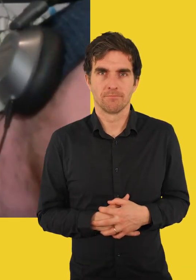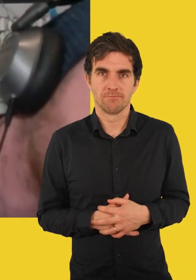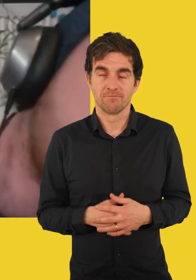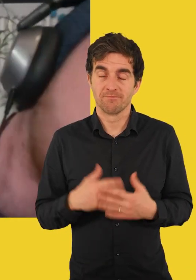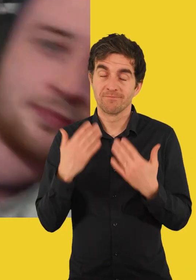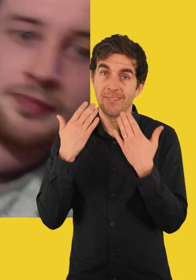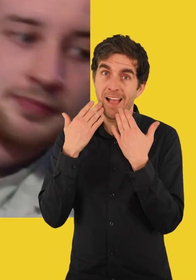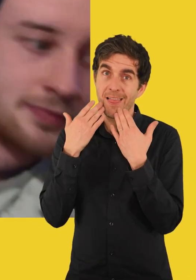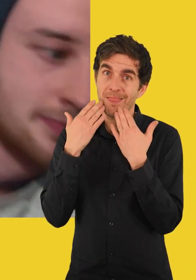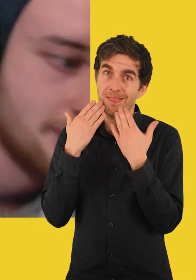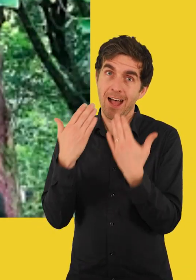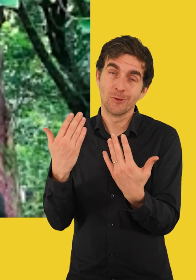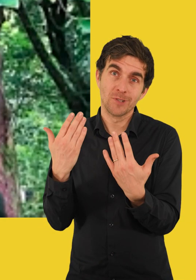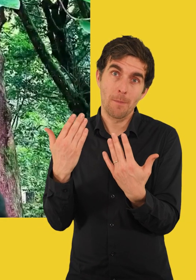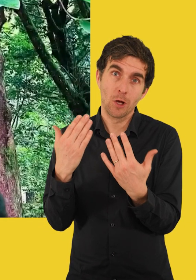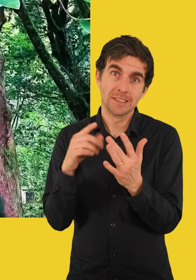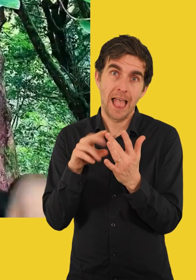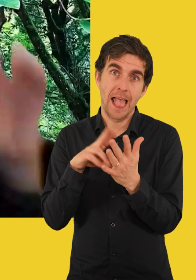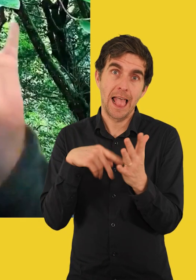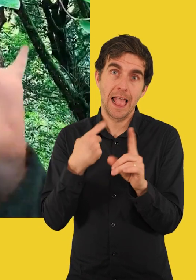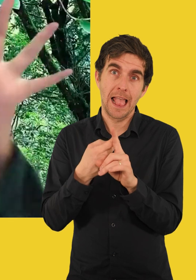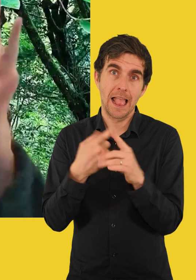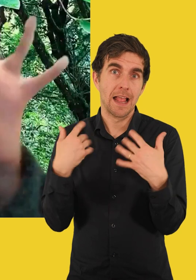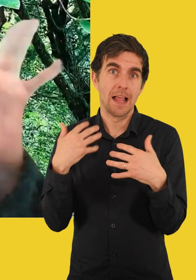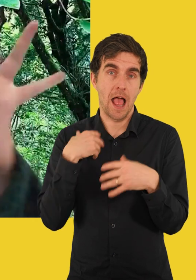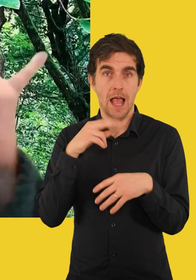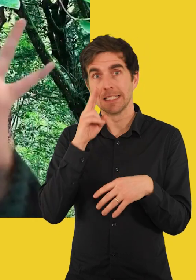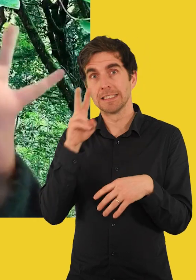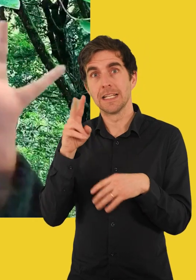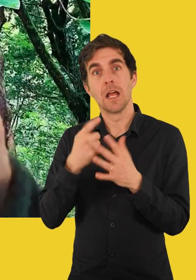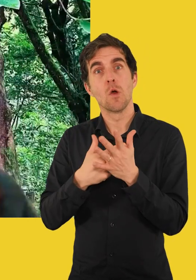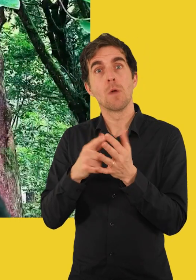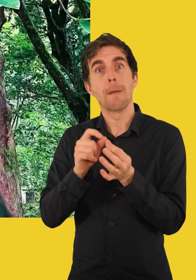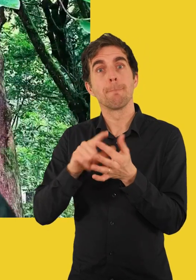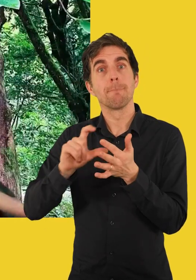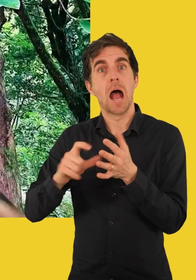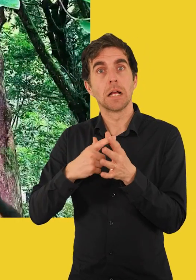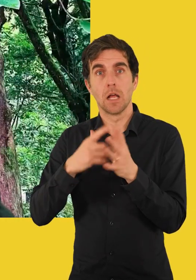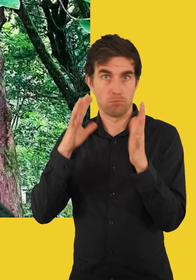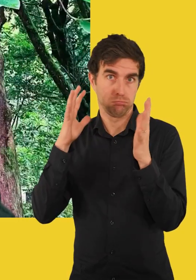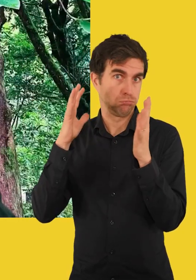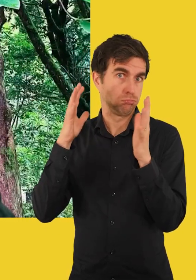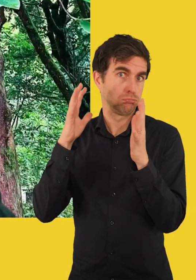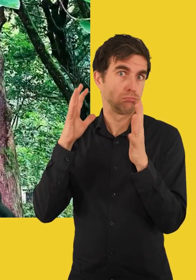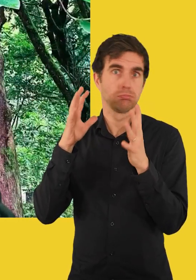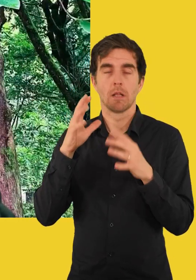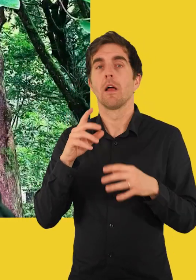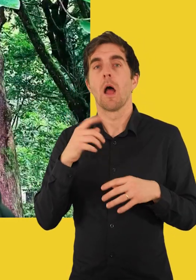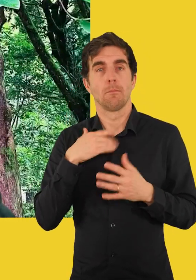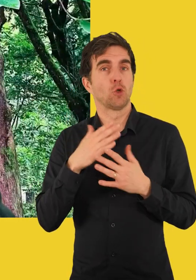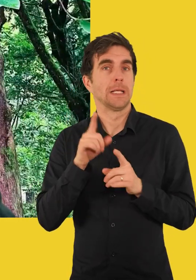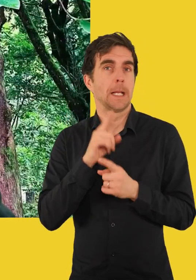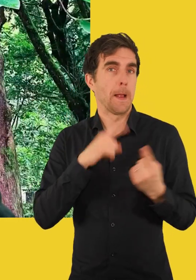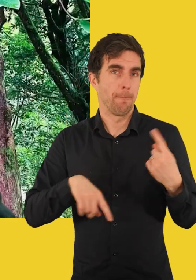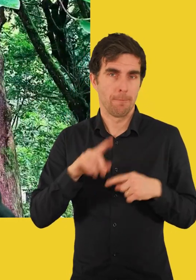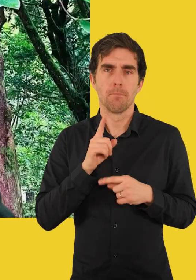Thank you so much. Ink, so much in there. Yeah, I can see Rebecca's applauding. I'm sure our participants are as